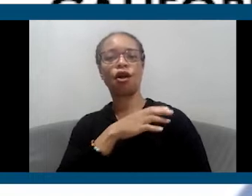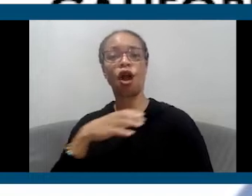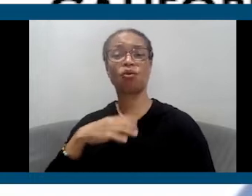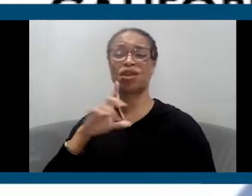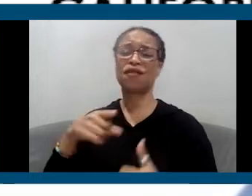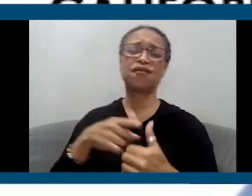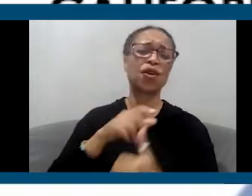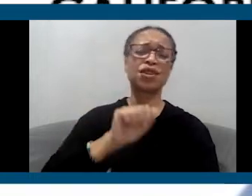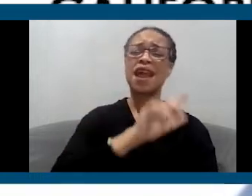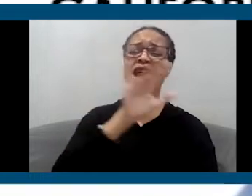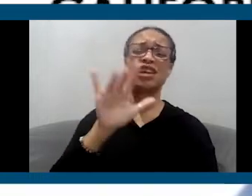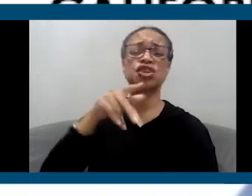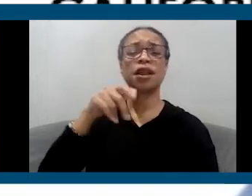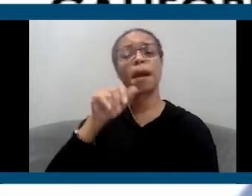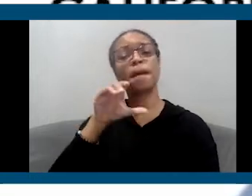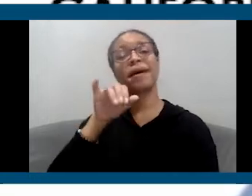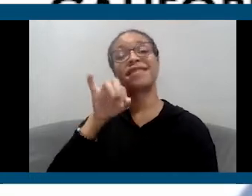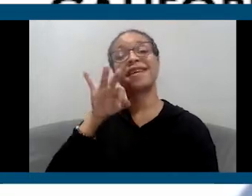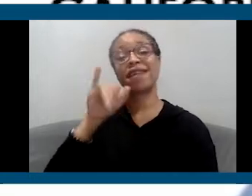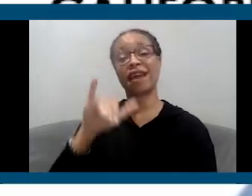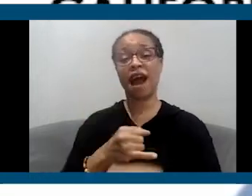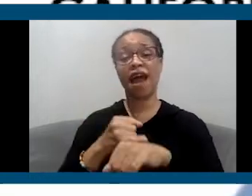Pacific Islander cabinet secretary.